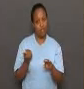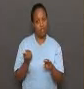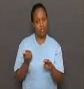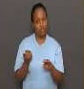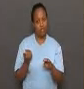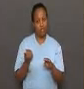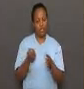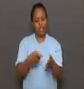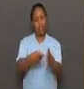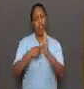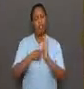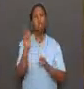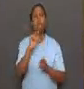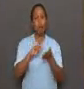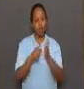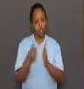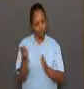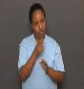by accountability.